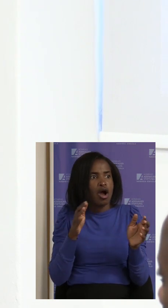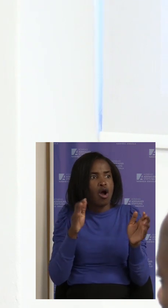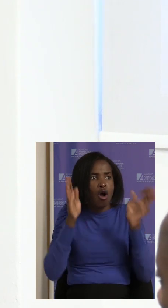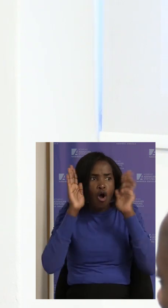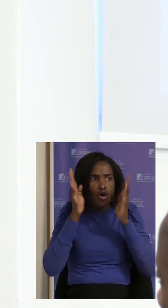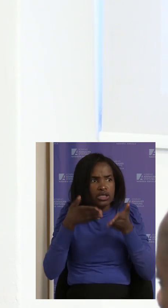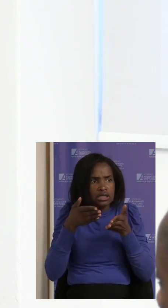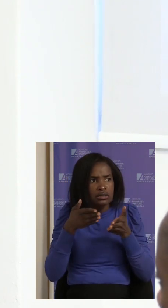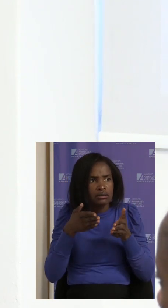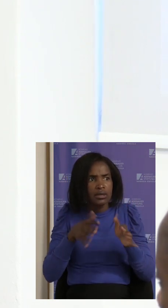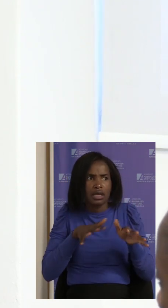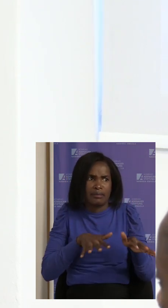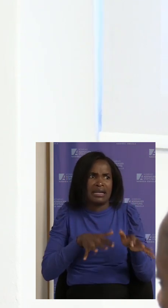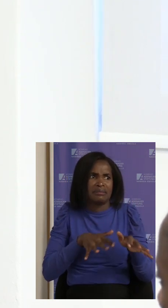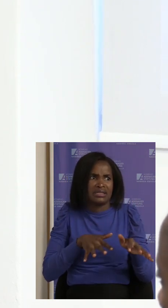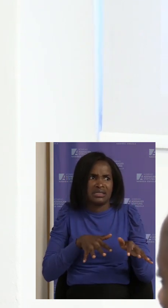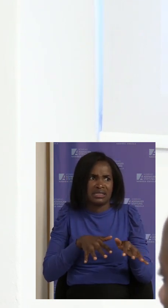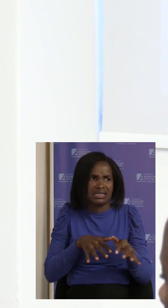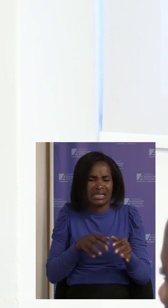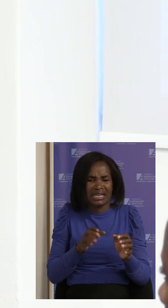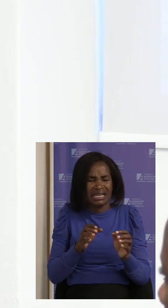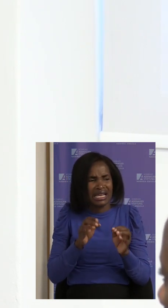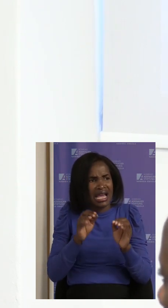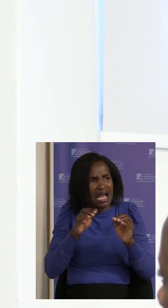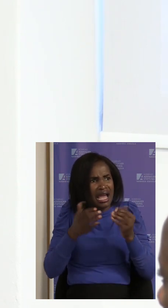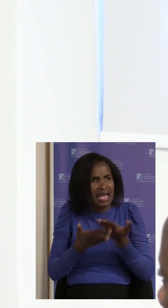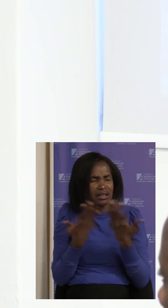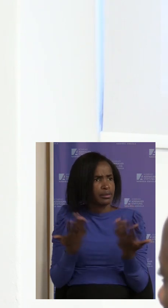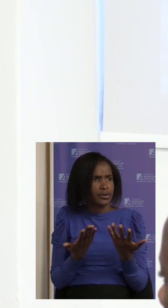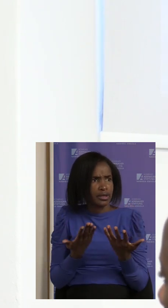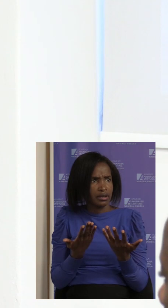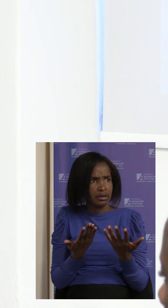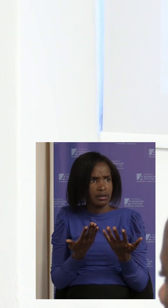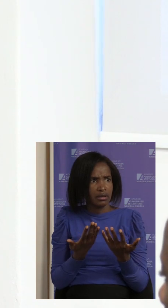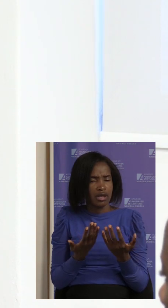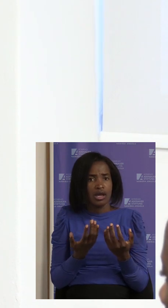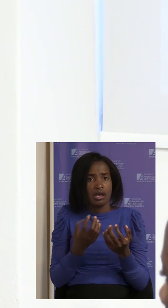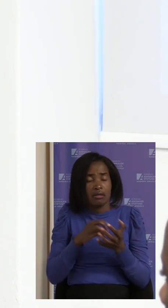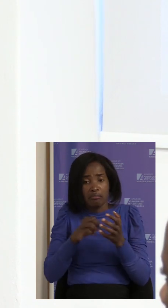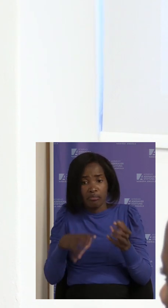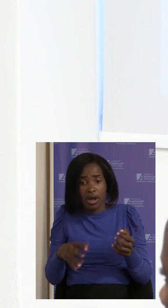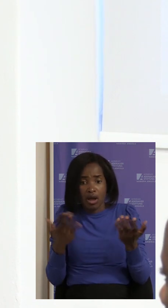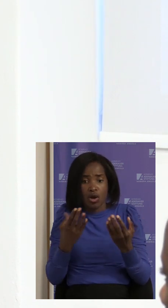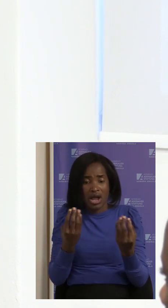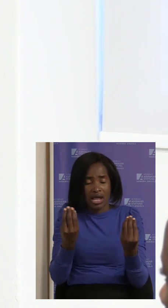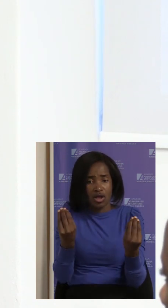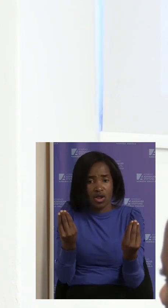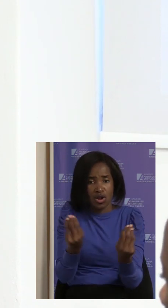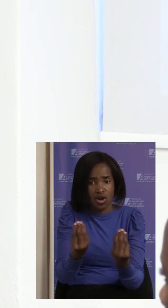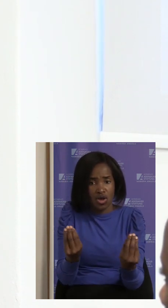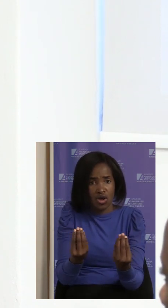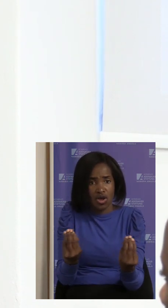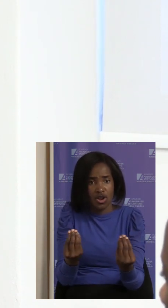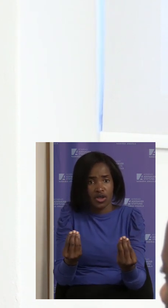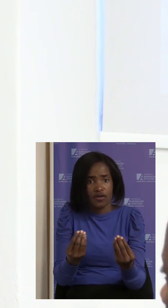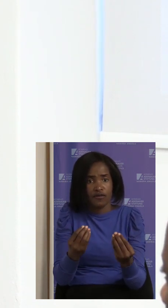really always work in a classroom setting. So what is being done to address learning for